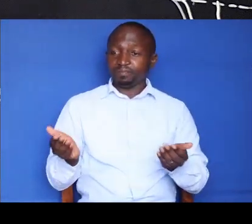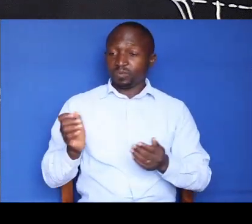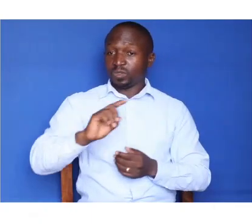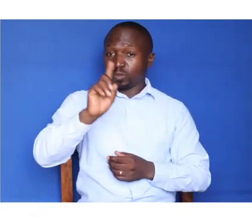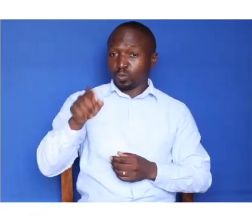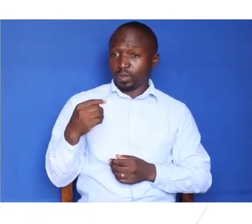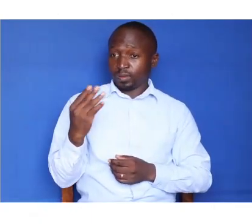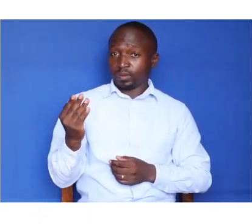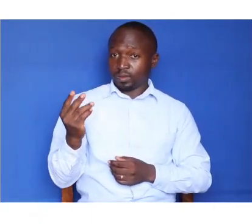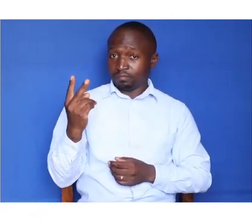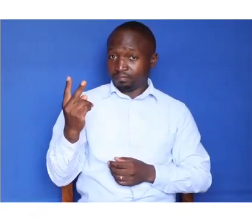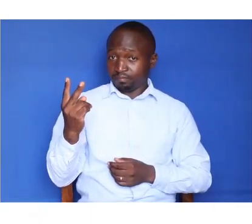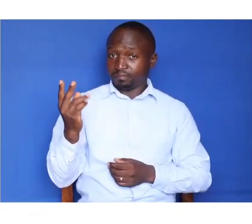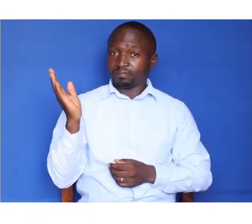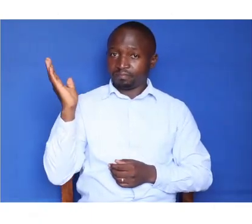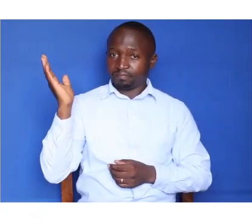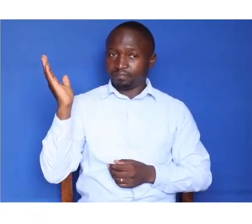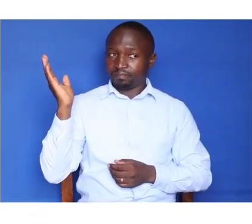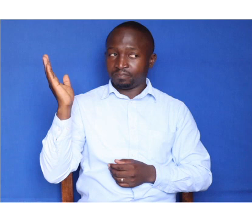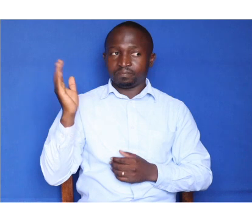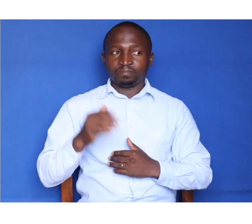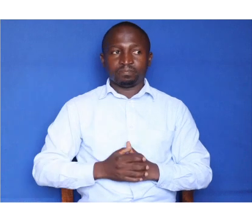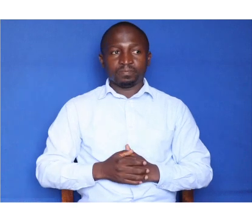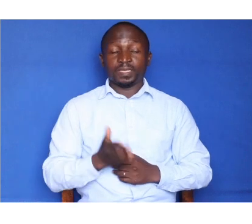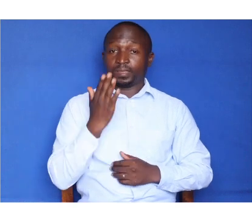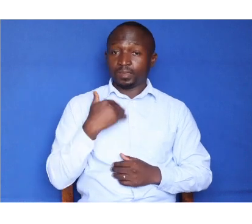here. So the question we have